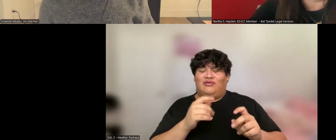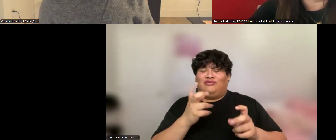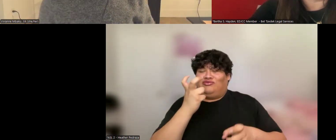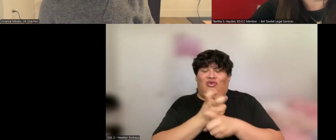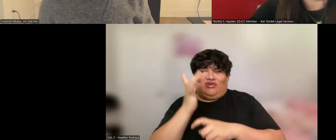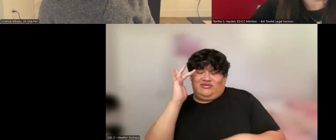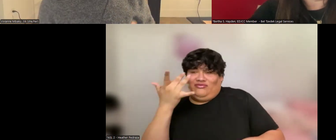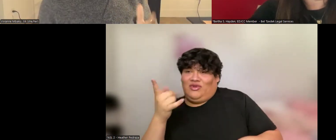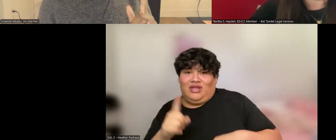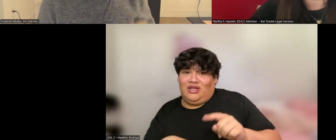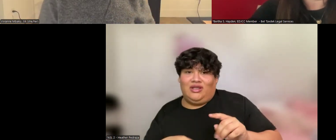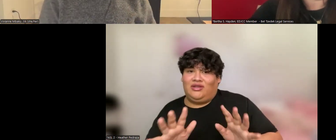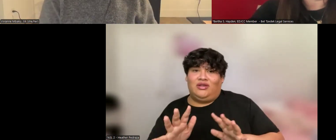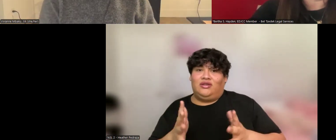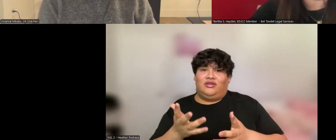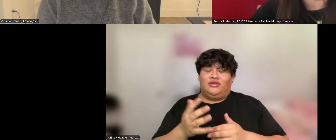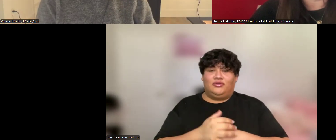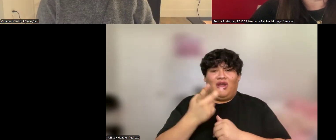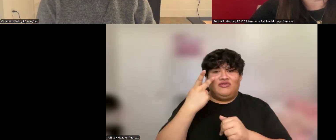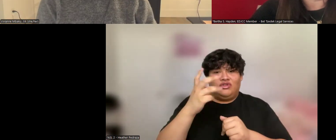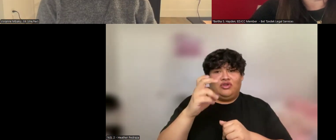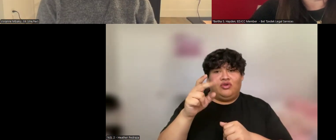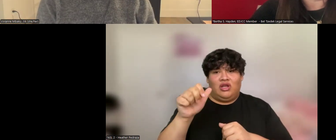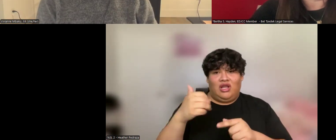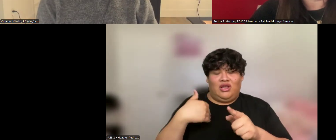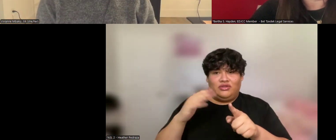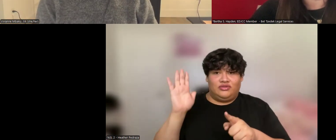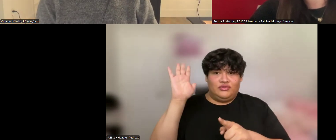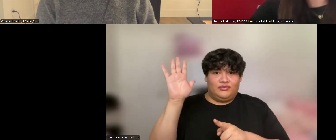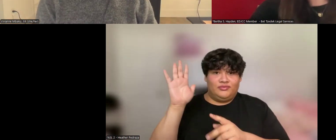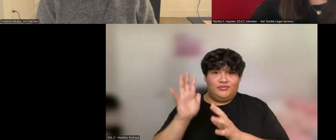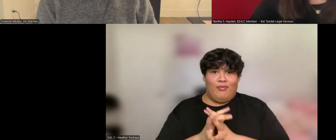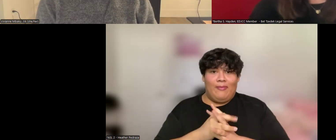for me. I see Carla has her hand up.